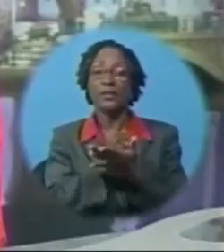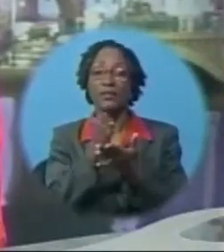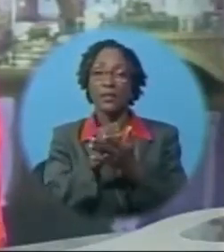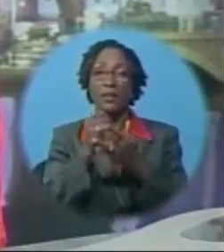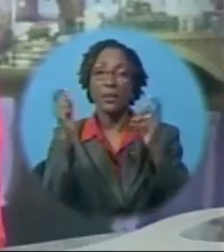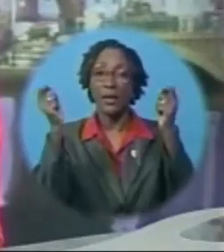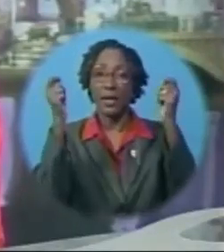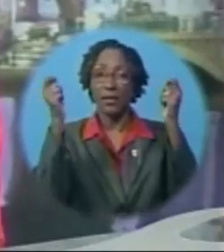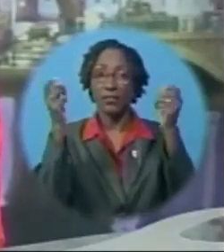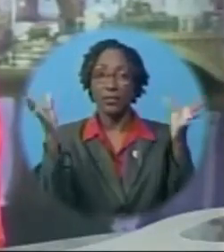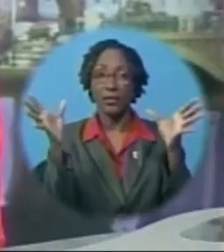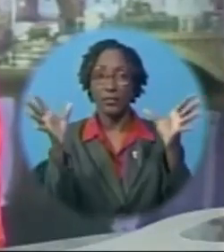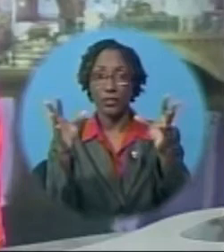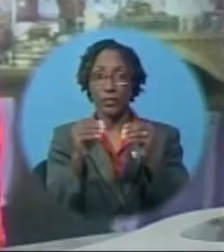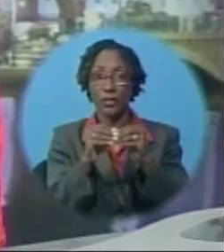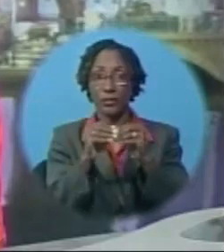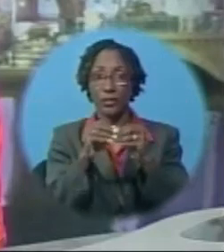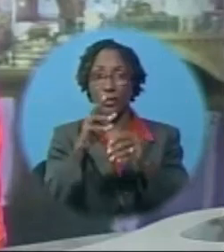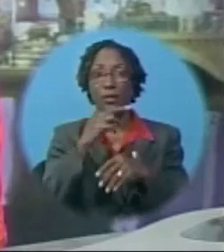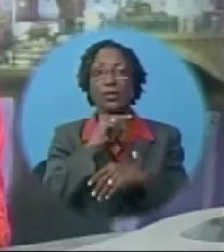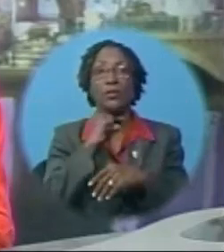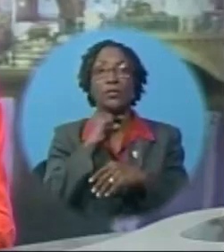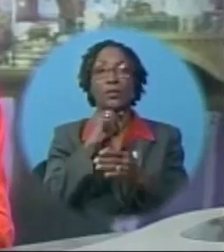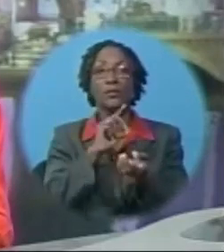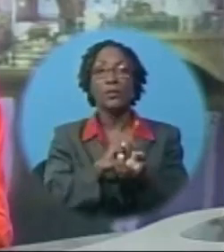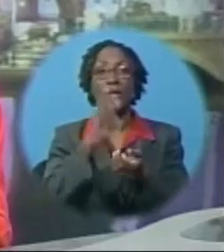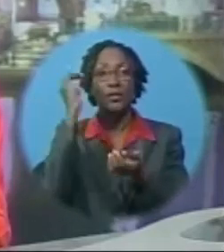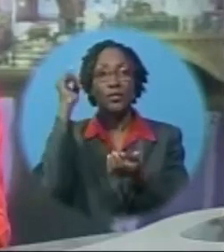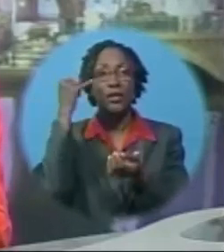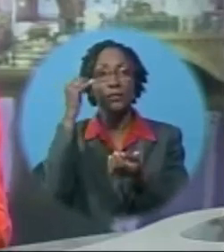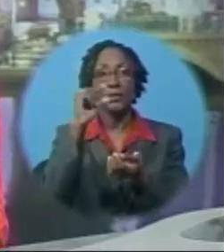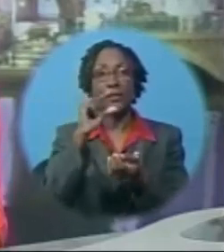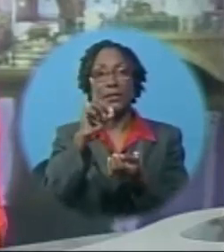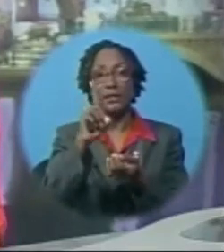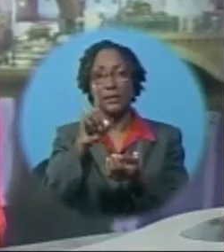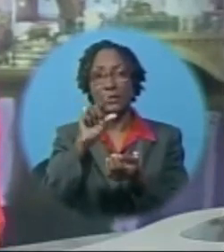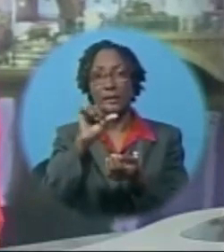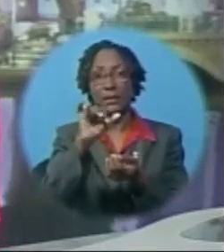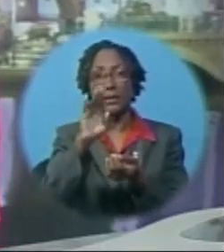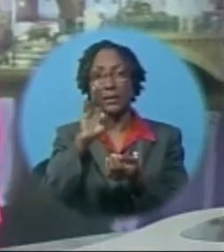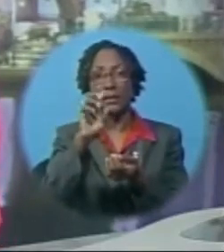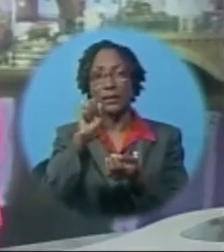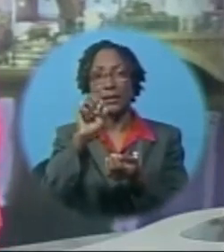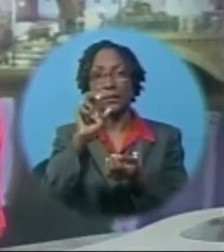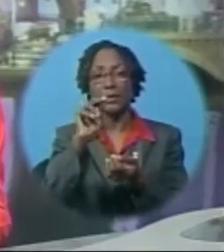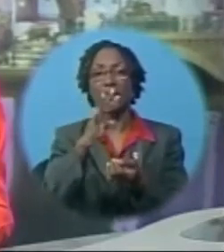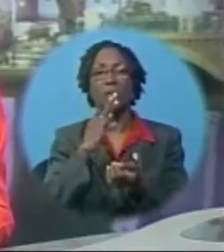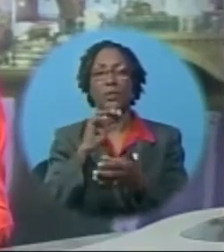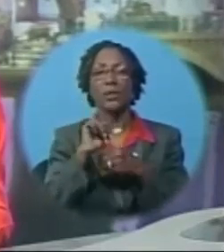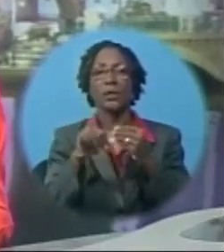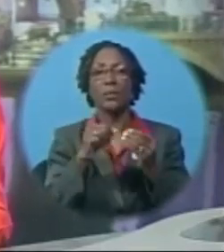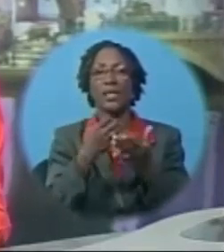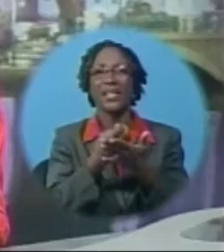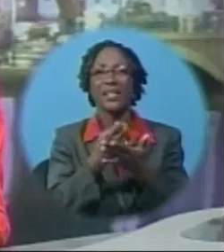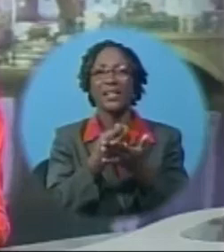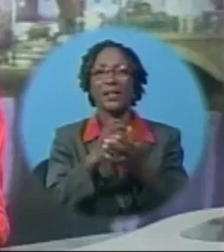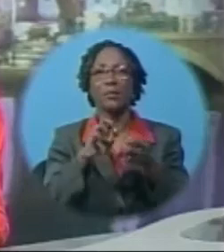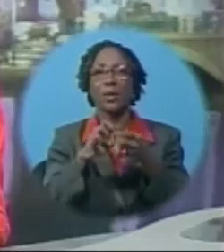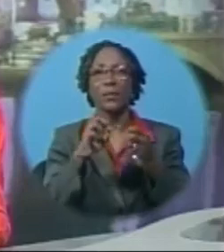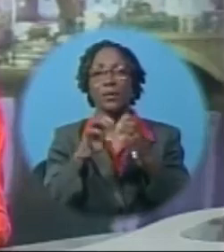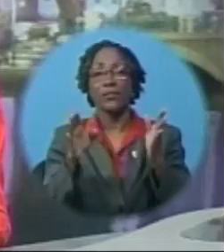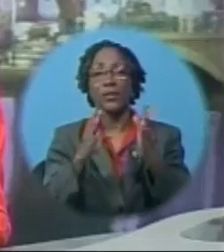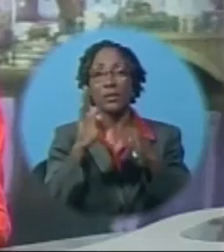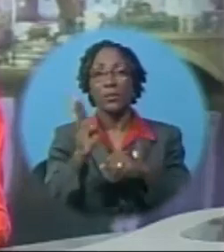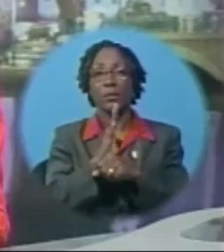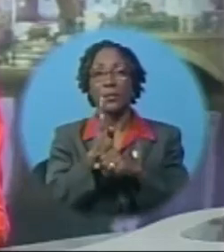service was Reverend Dr. Jeffrey D. Gibson, who spoke about the economic challenges facing the country. While acknowledging the need for